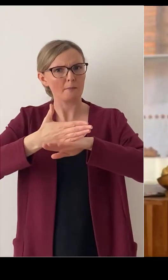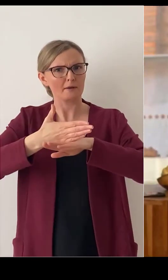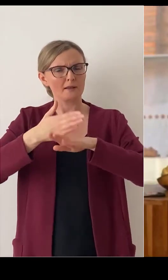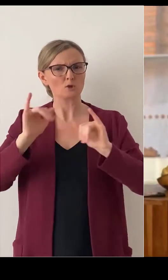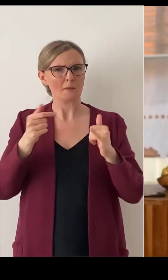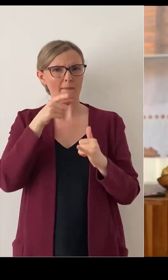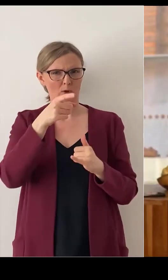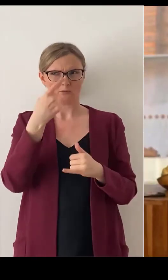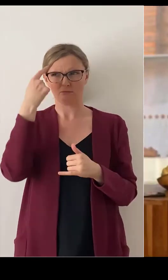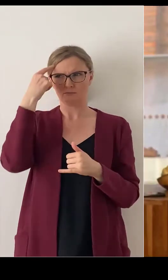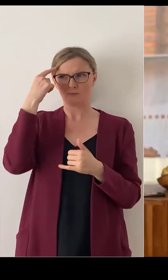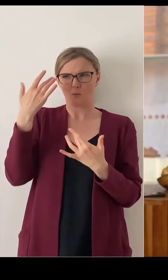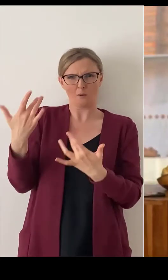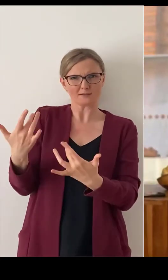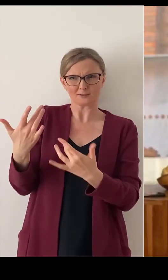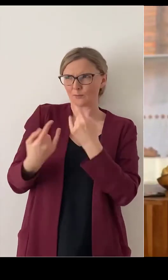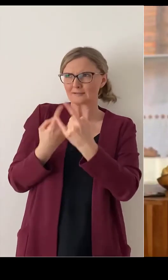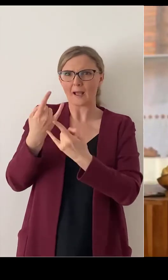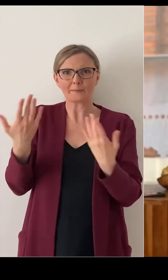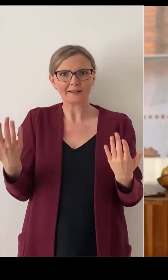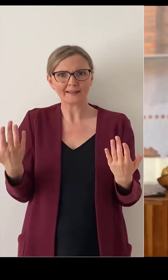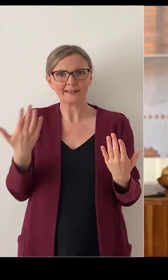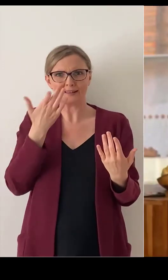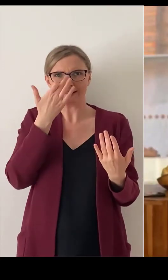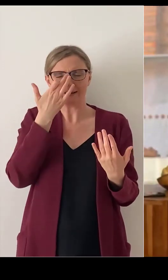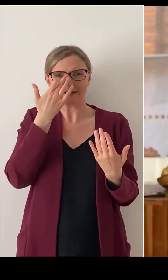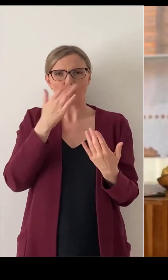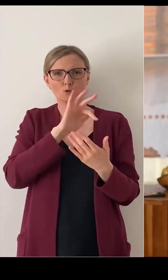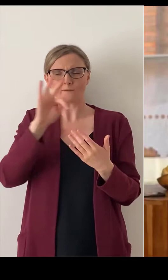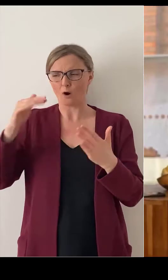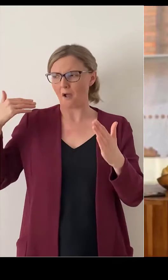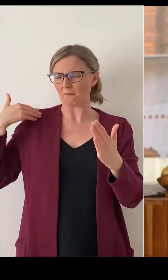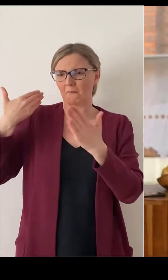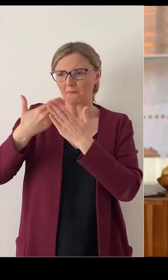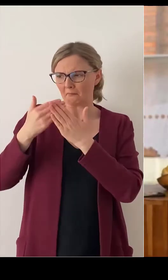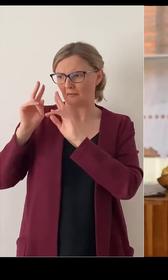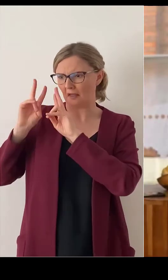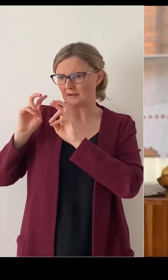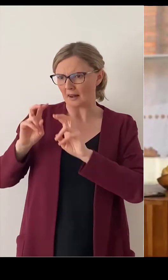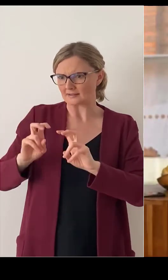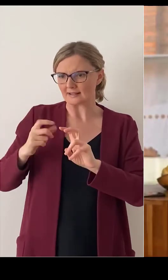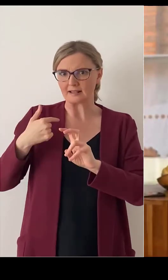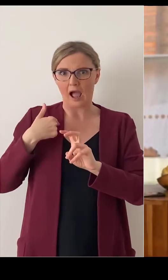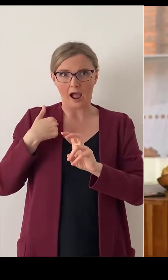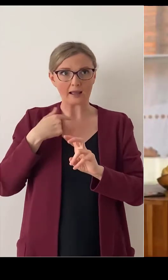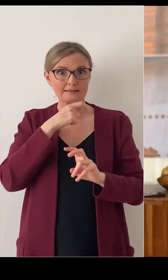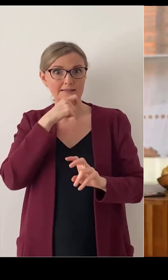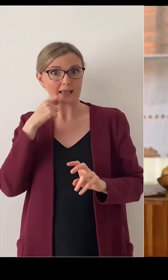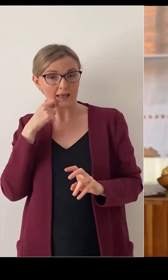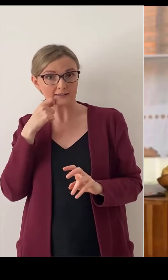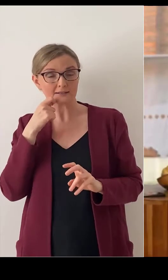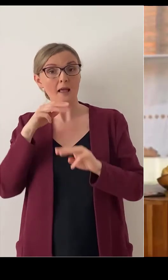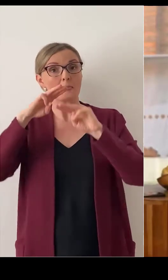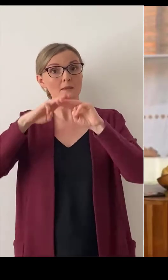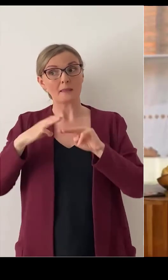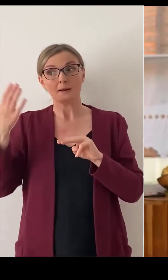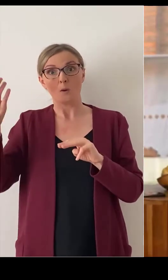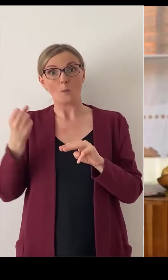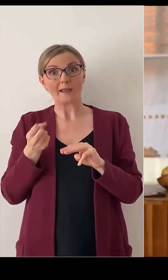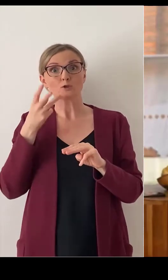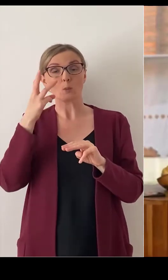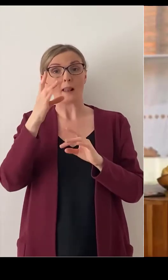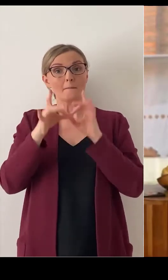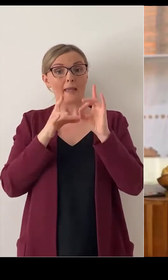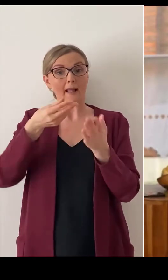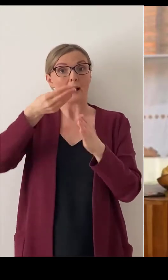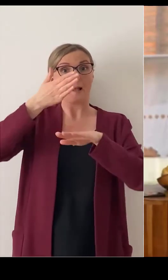what's happening? All this time in my analysis, I told you that minimum wage is going to reduce